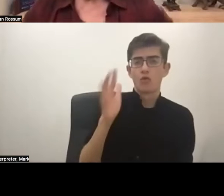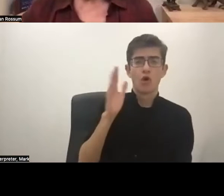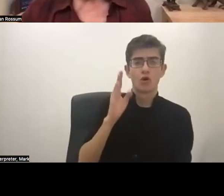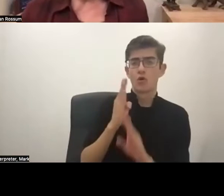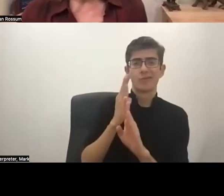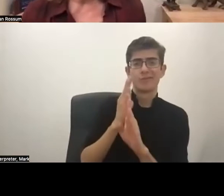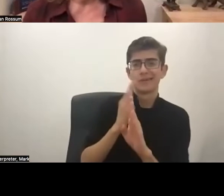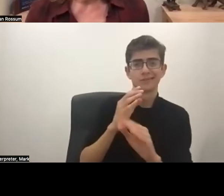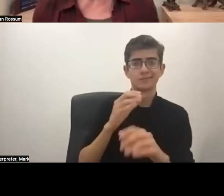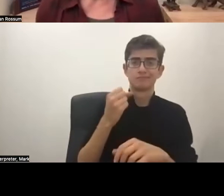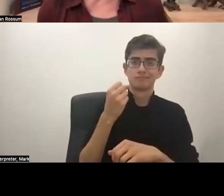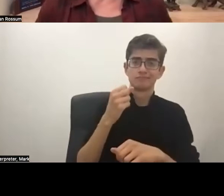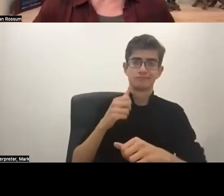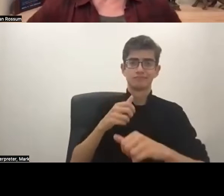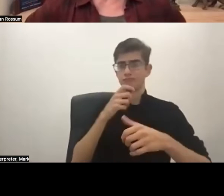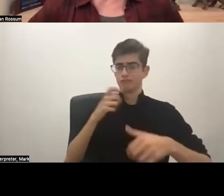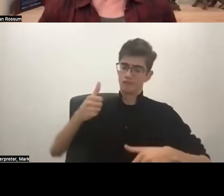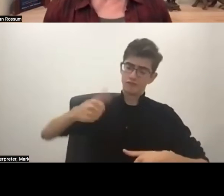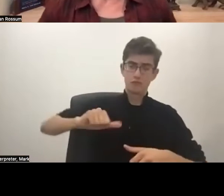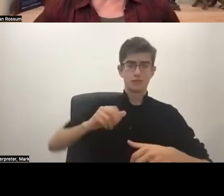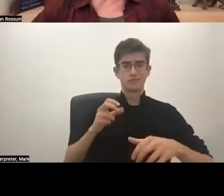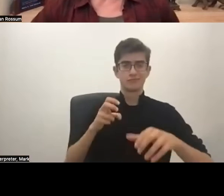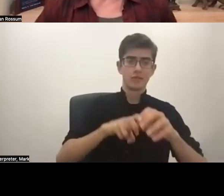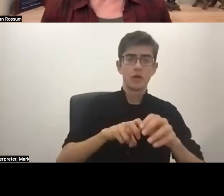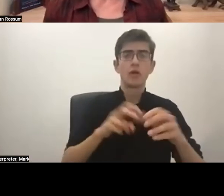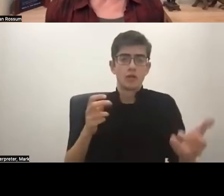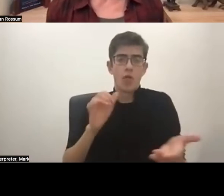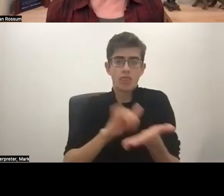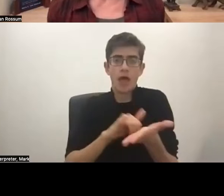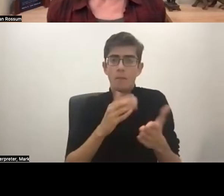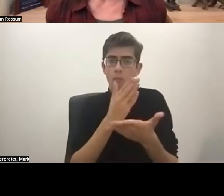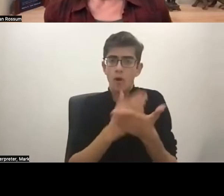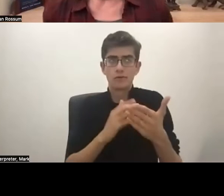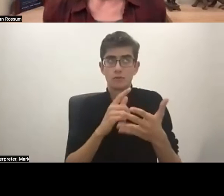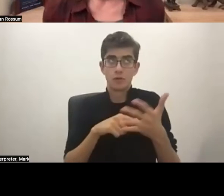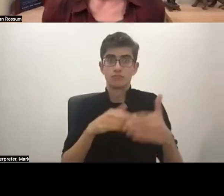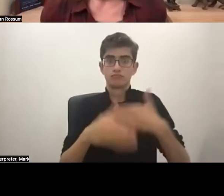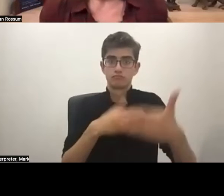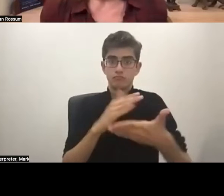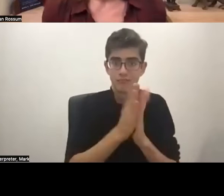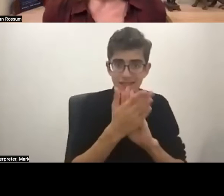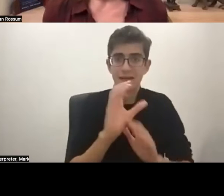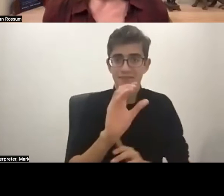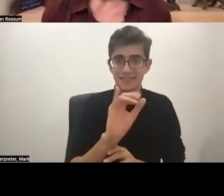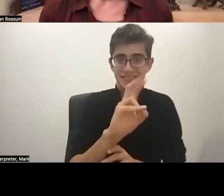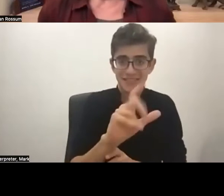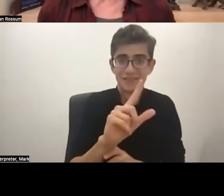up to what eventually became the Civil Rights Act. And we can have different discussions about how effective that act actually is. But